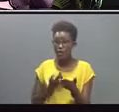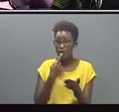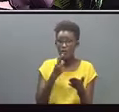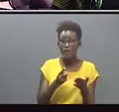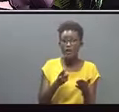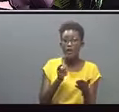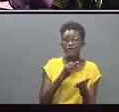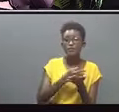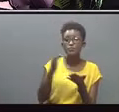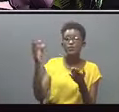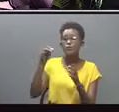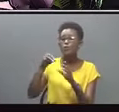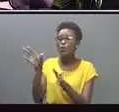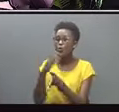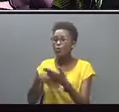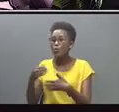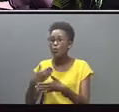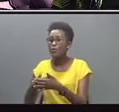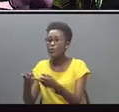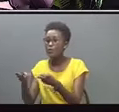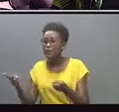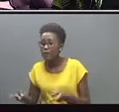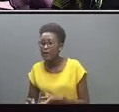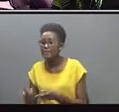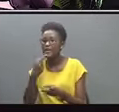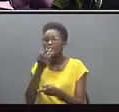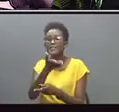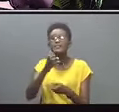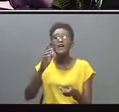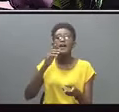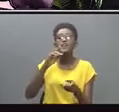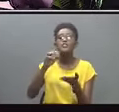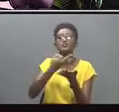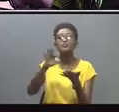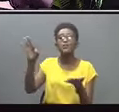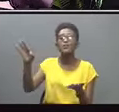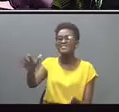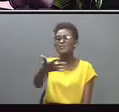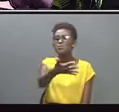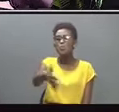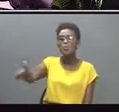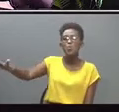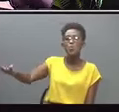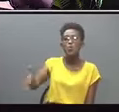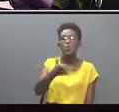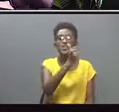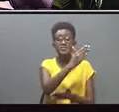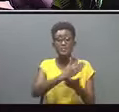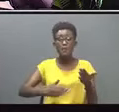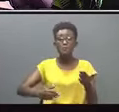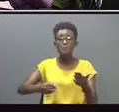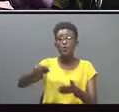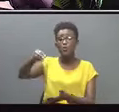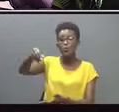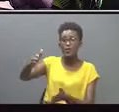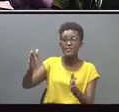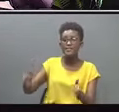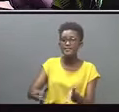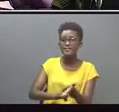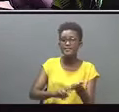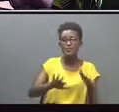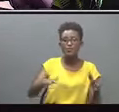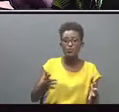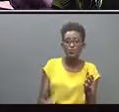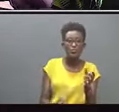every community there are spirits that hover around. These are the spirits that are used by witches to inflict, you know, curses